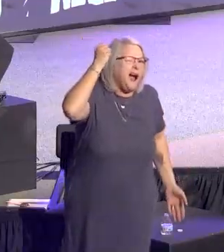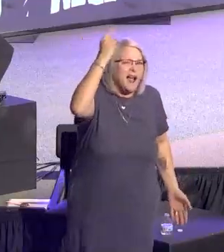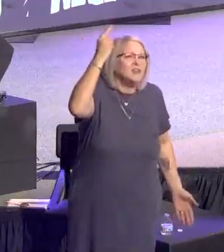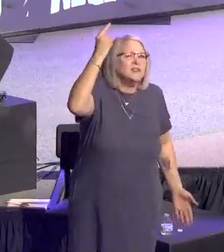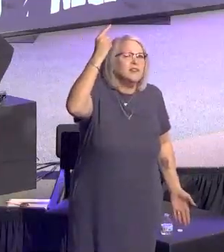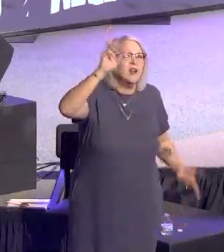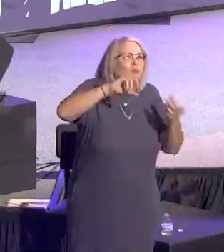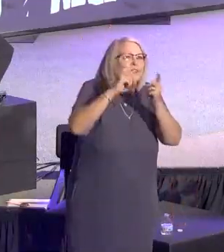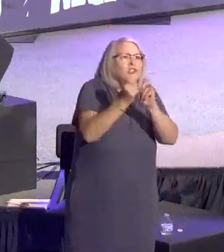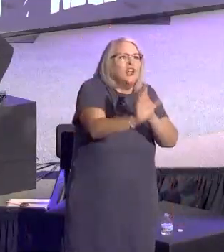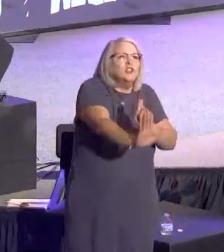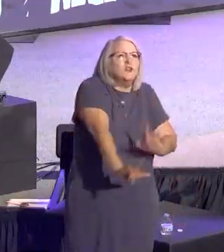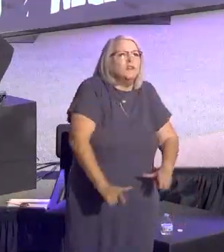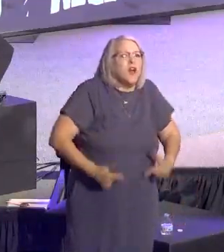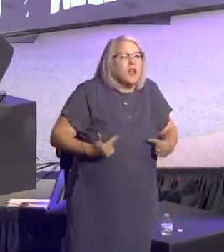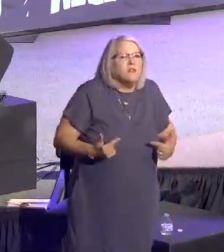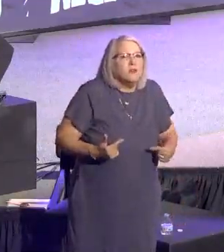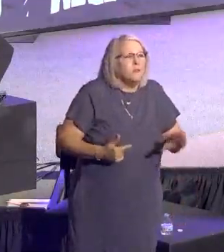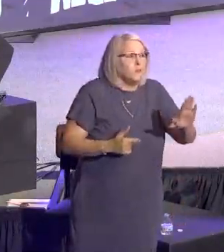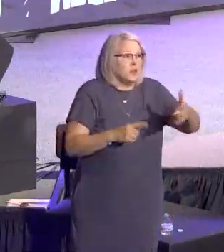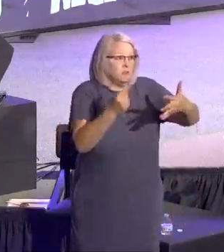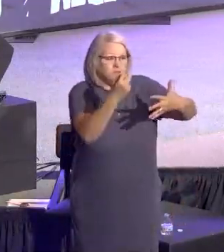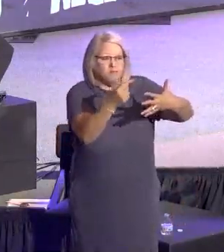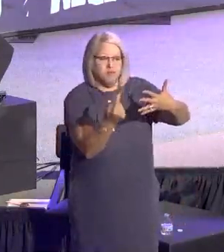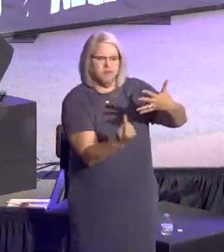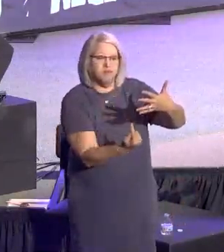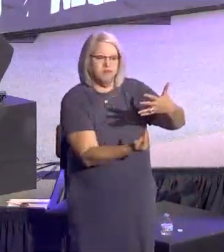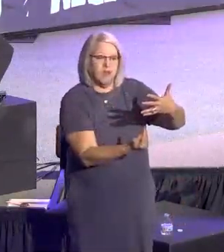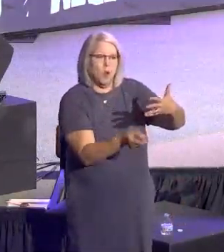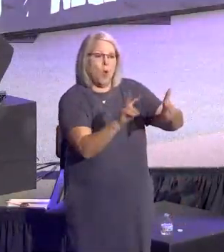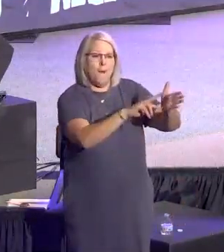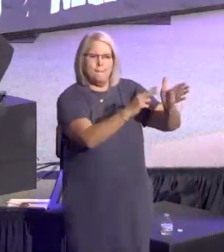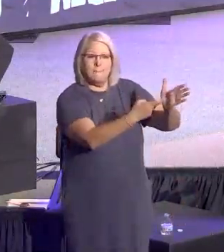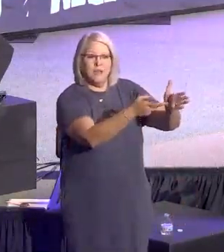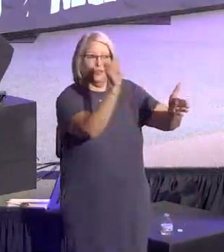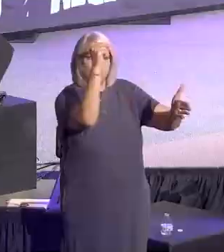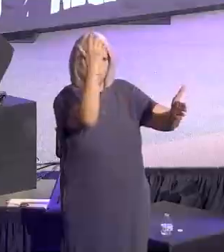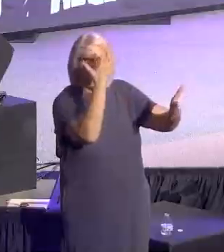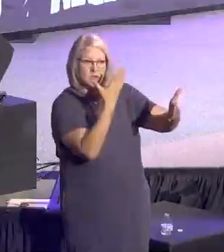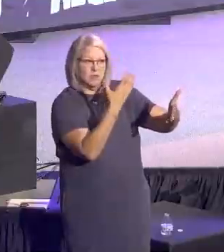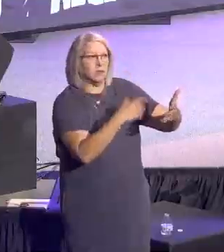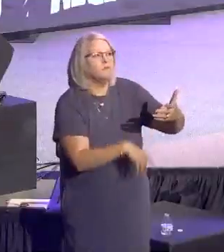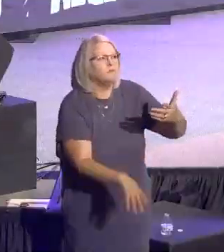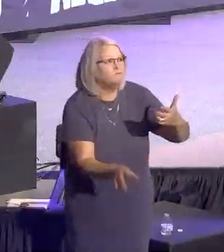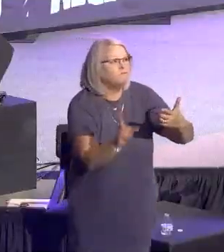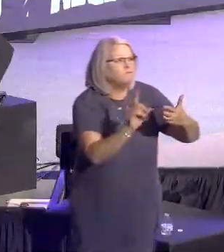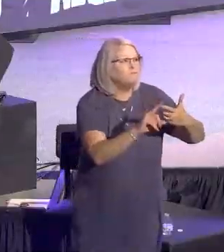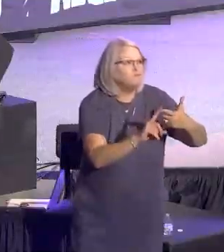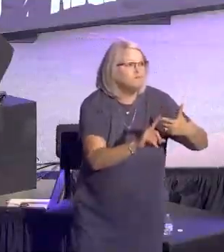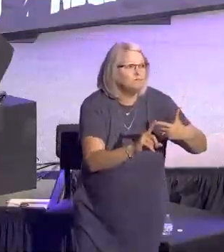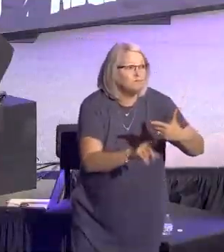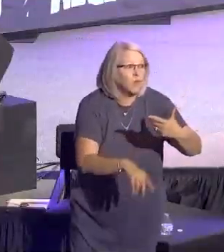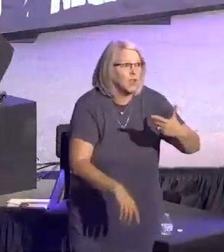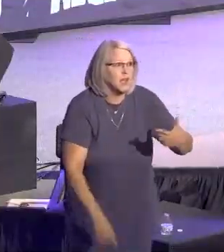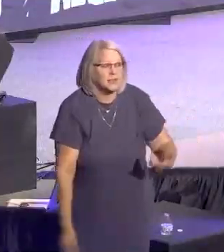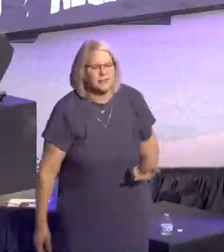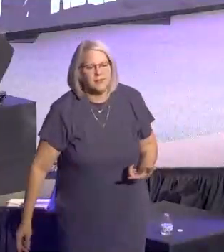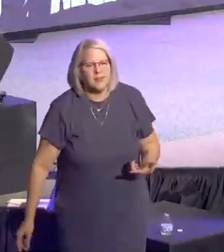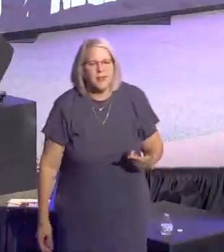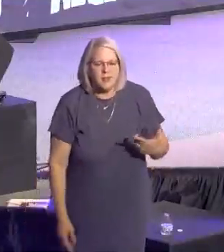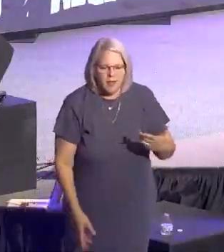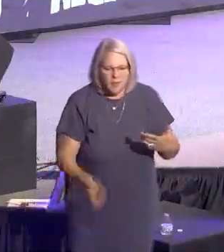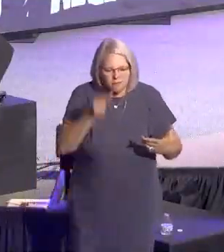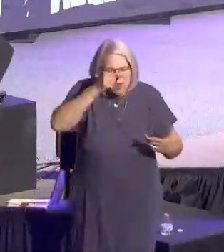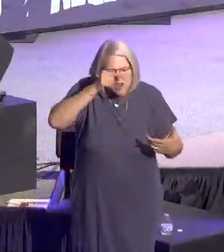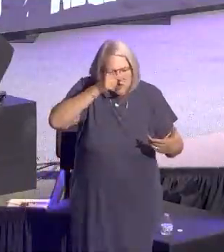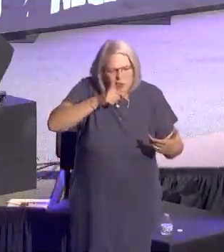life. I want to show you some definitions that come from the Bible dictionary I have on my desk. Here's the definitions of grace. And actually in Greek,